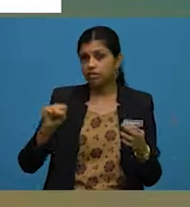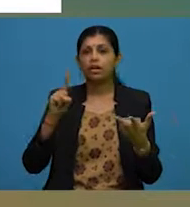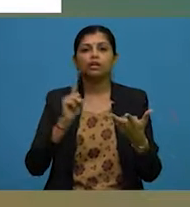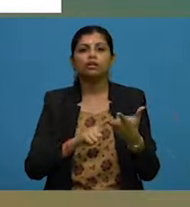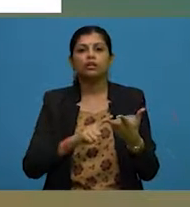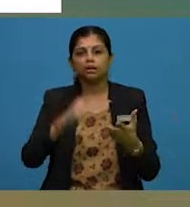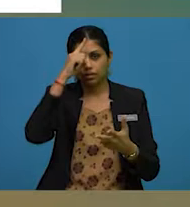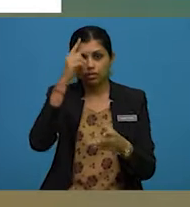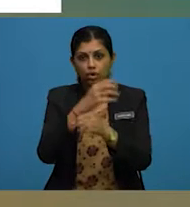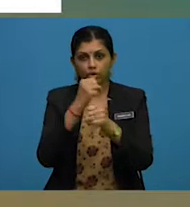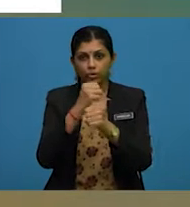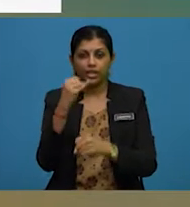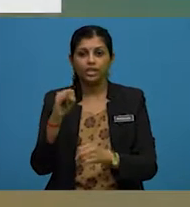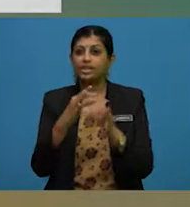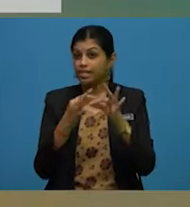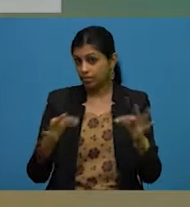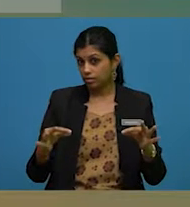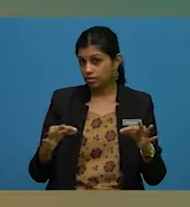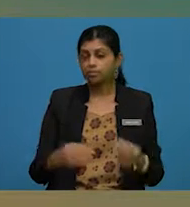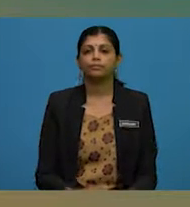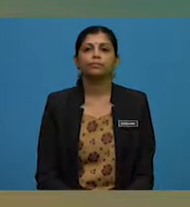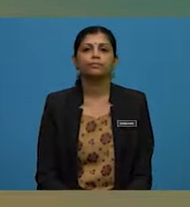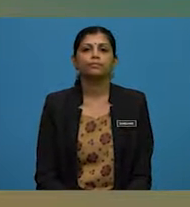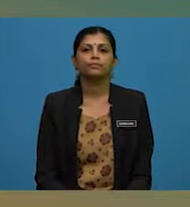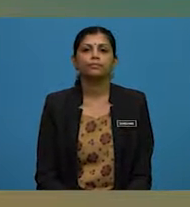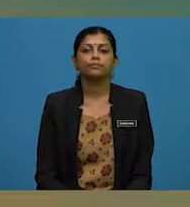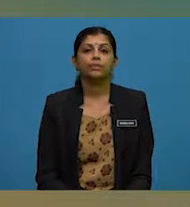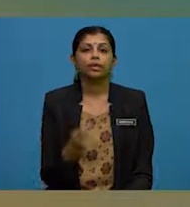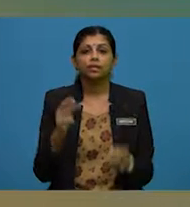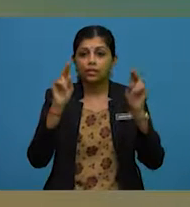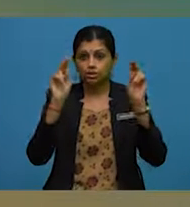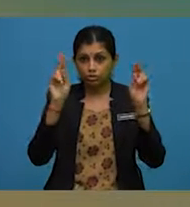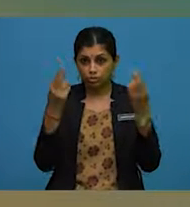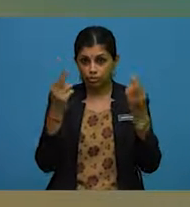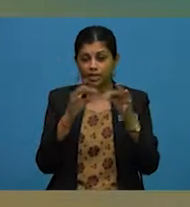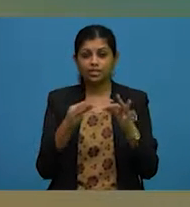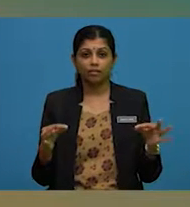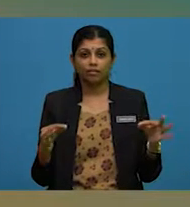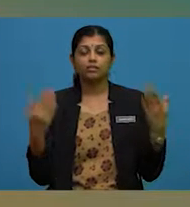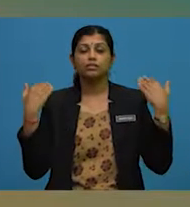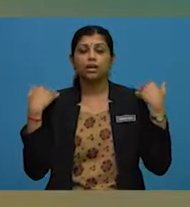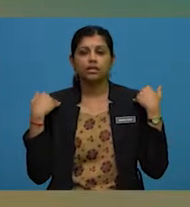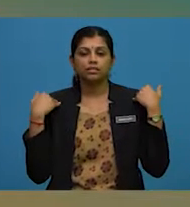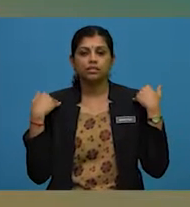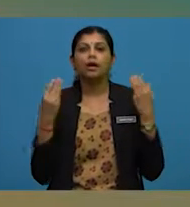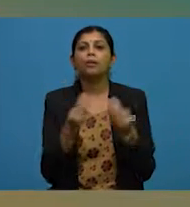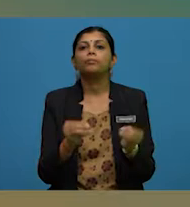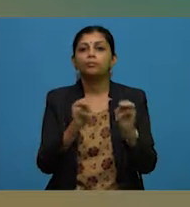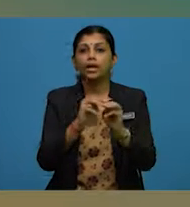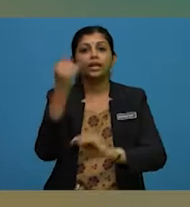and a concluding sentence. The topic sentence contains the main